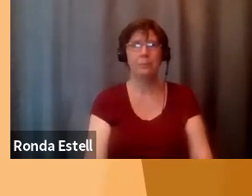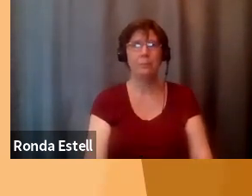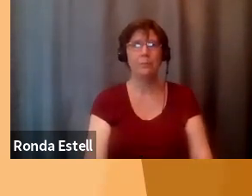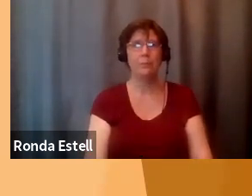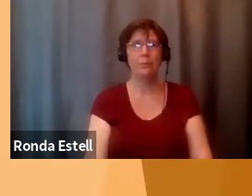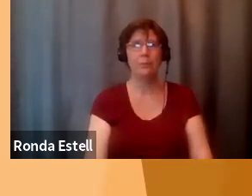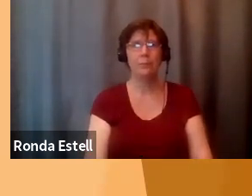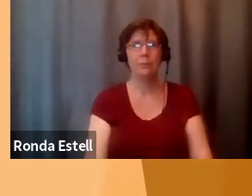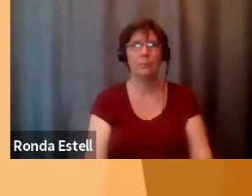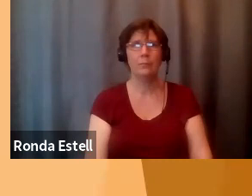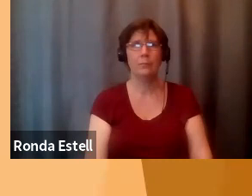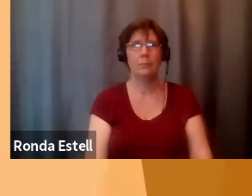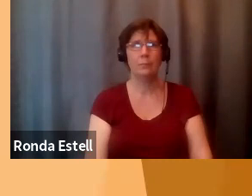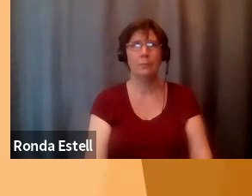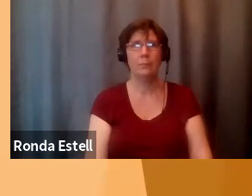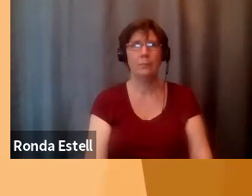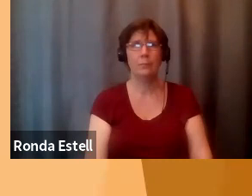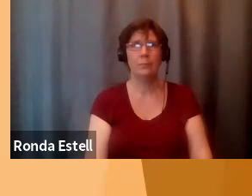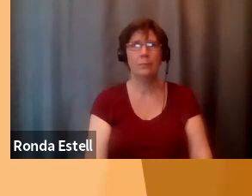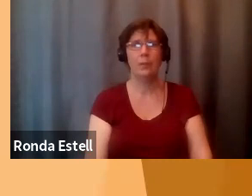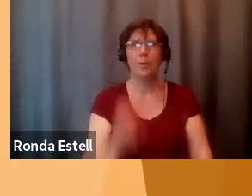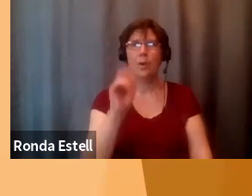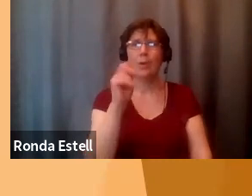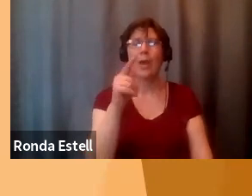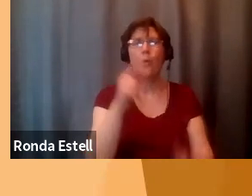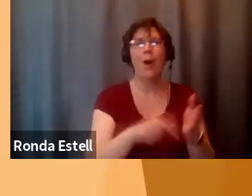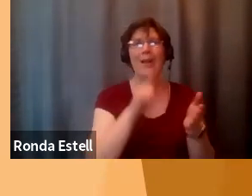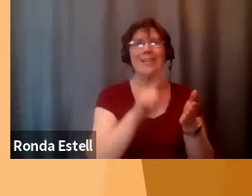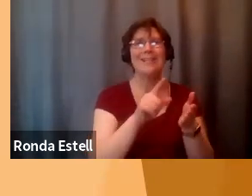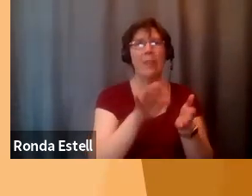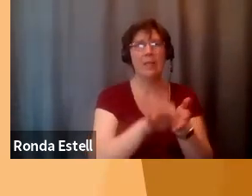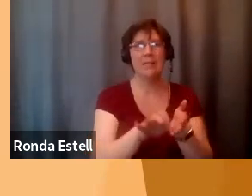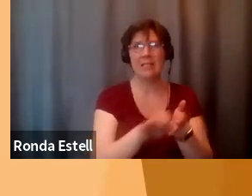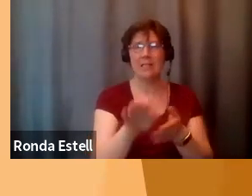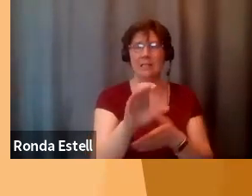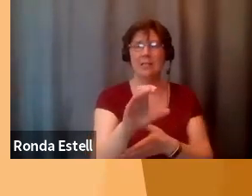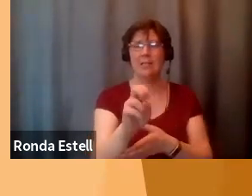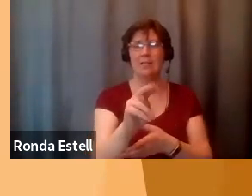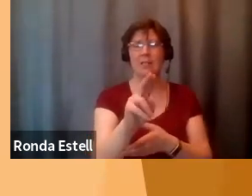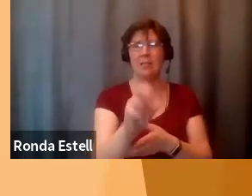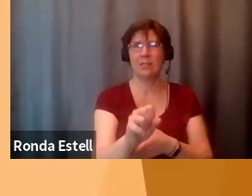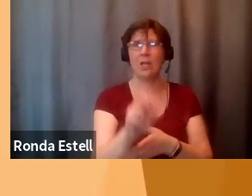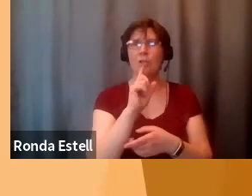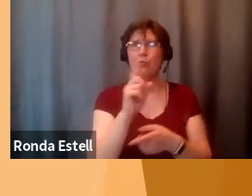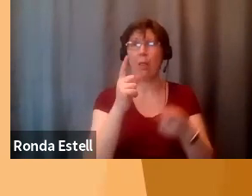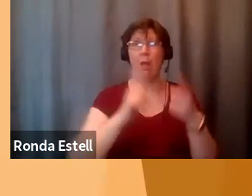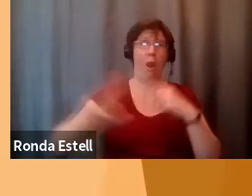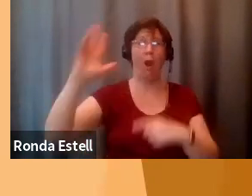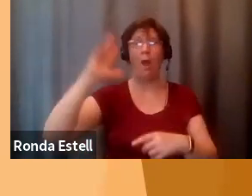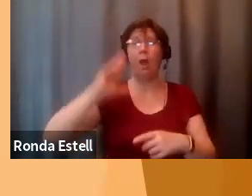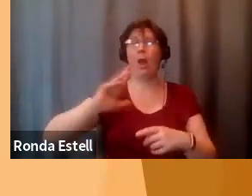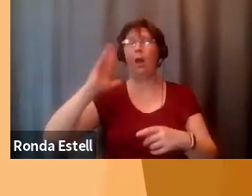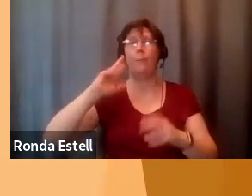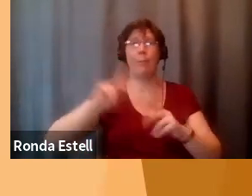Okay, so what is the census? The census is basically way back when, the people that founded